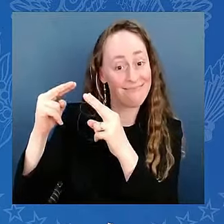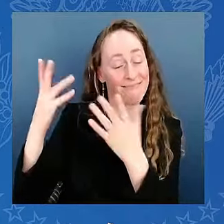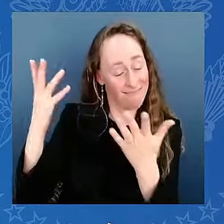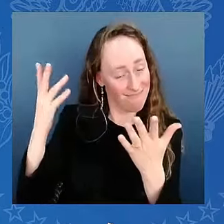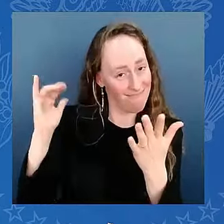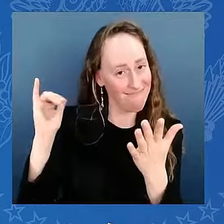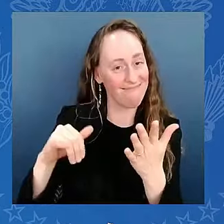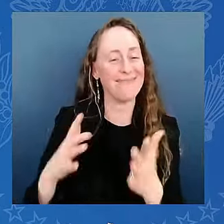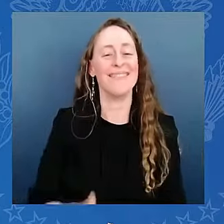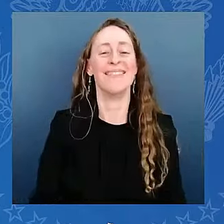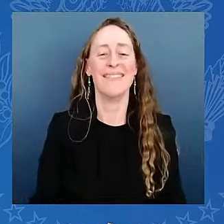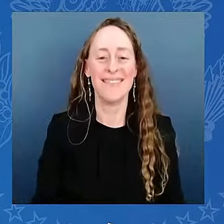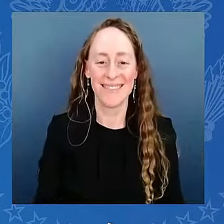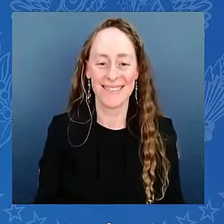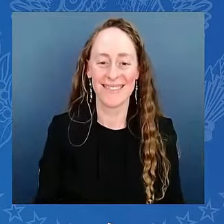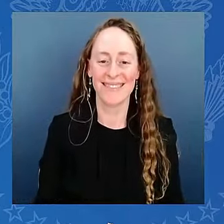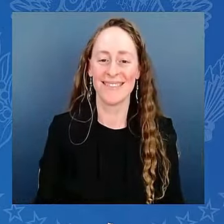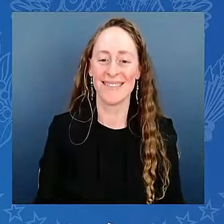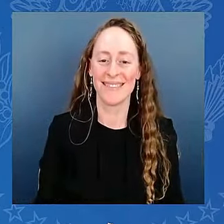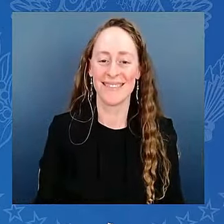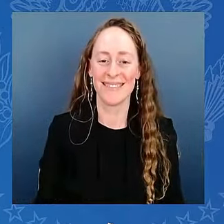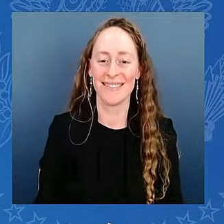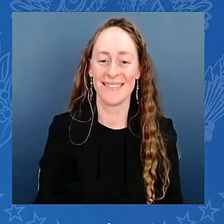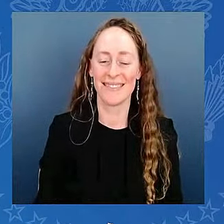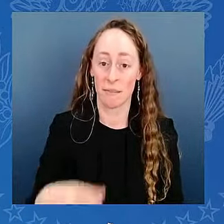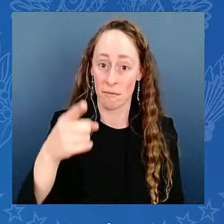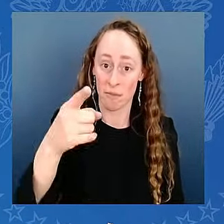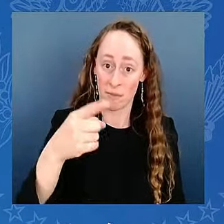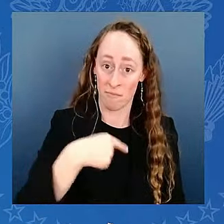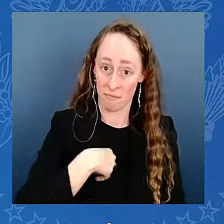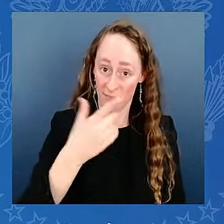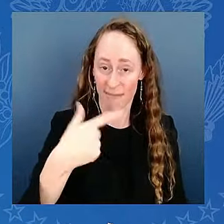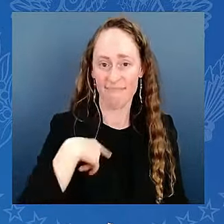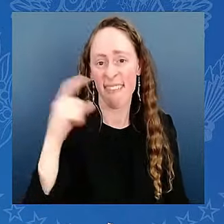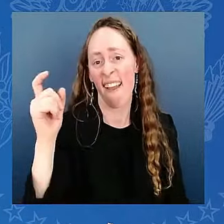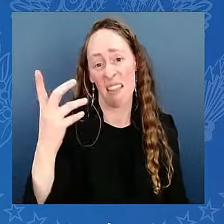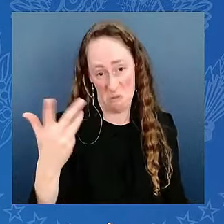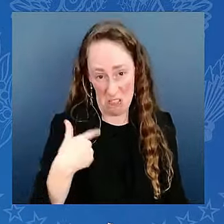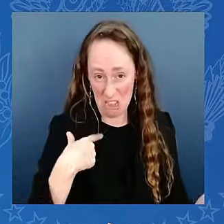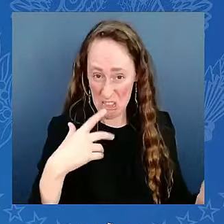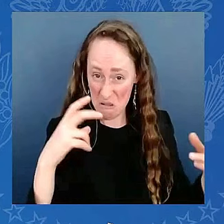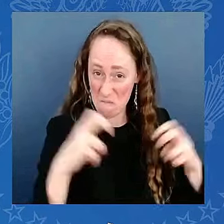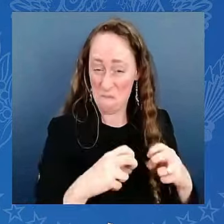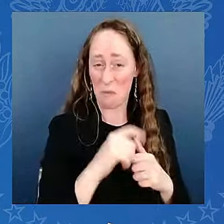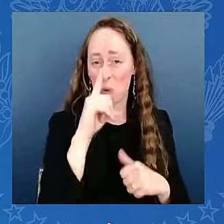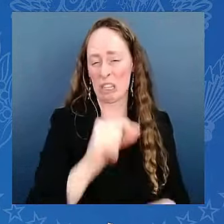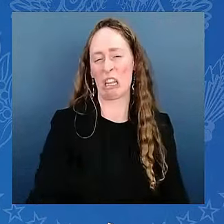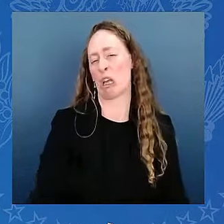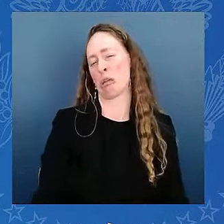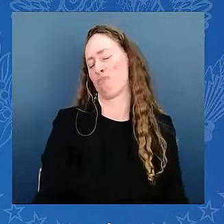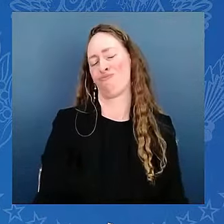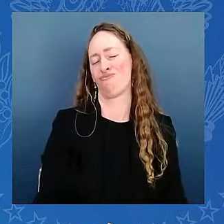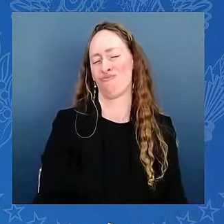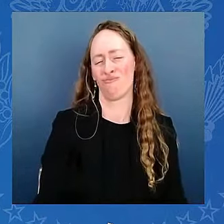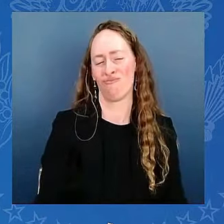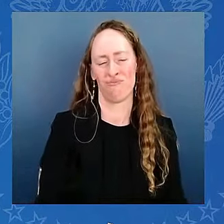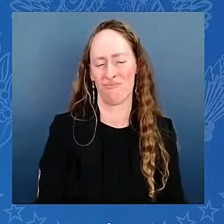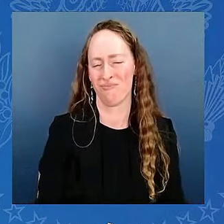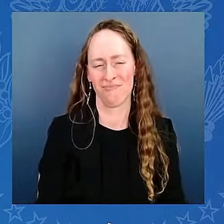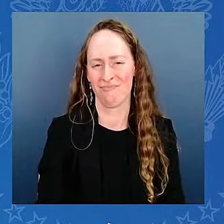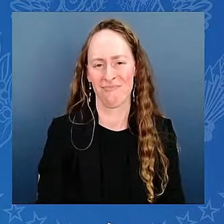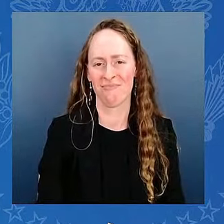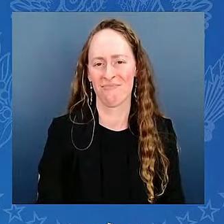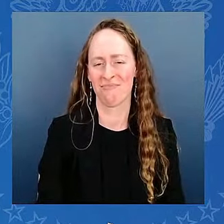Did you speak to Vladimir Putin about this? Would you be willing to speak with Putin now directly? I don't need to speak with Putin. Anyway. How did you weigh that decision of letting somebody out who sounds like got away with murder?